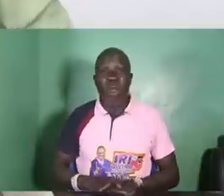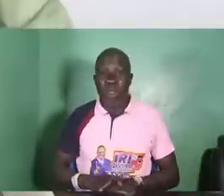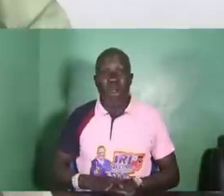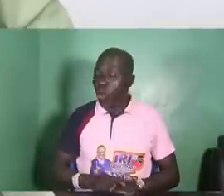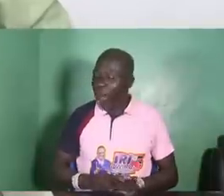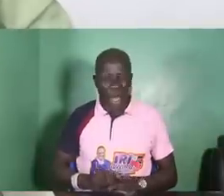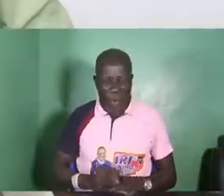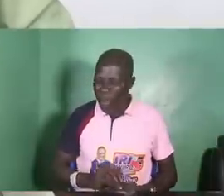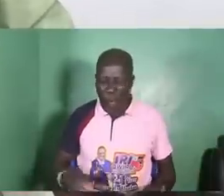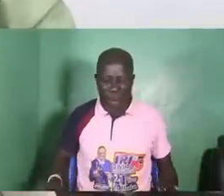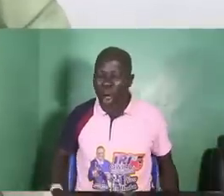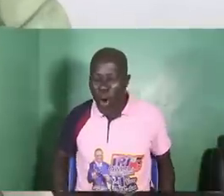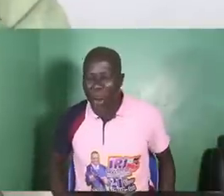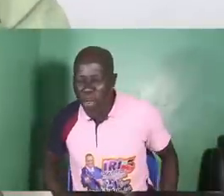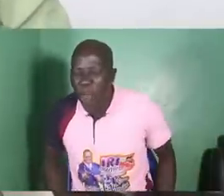ogo